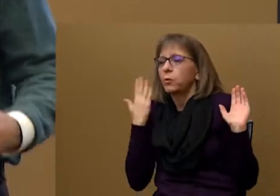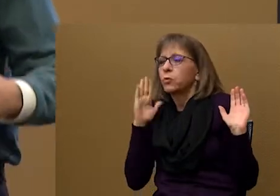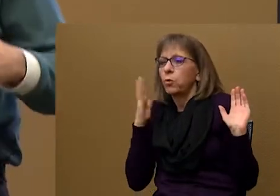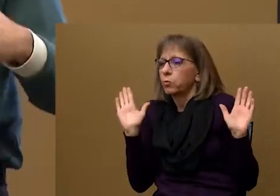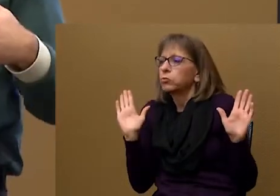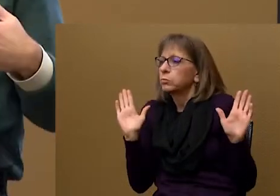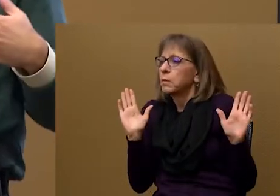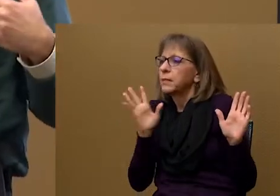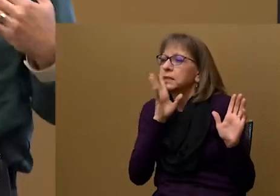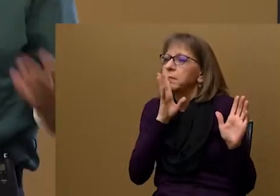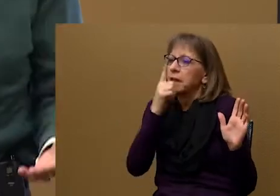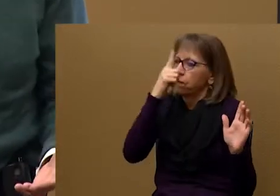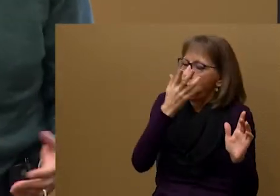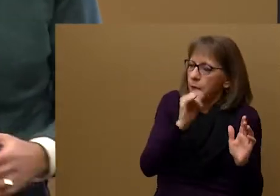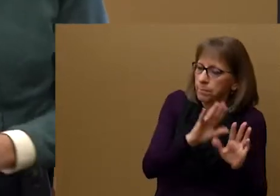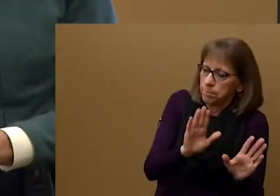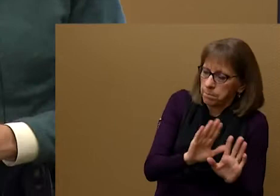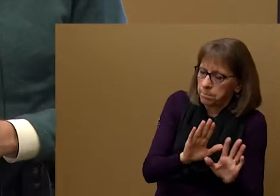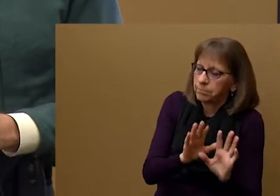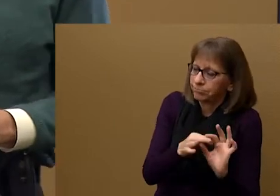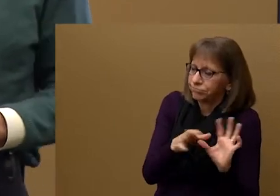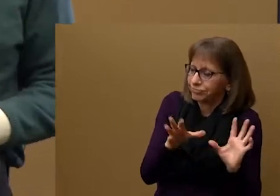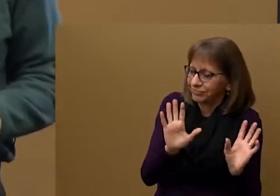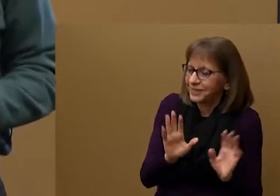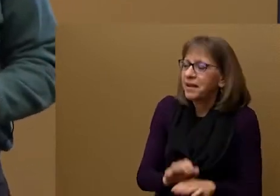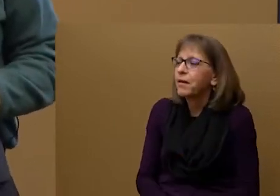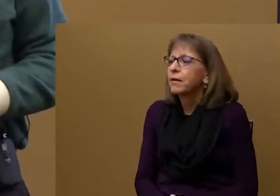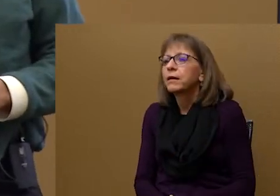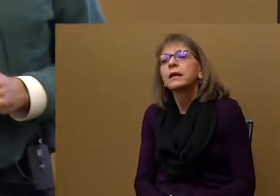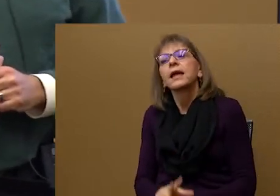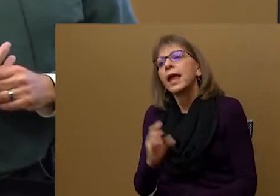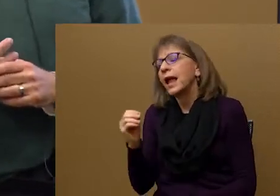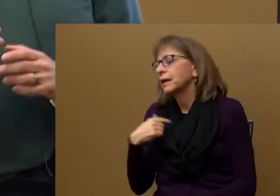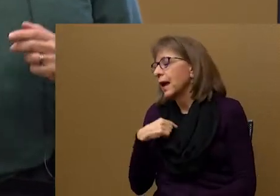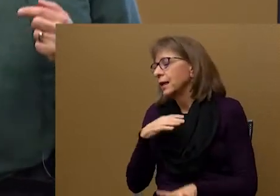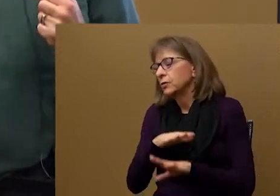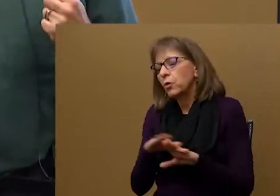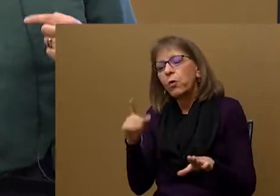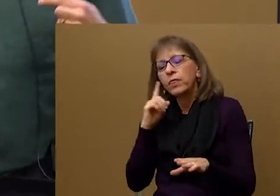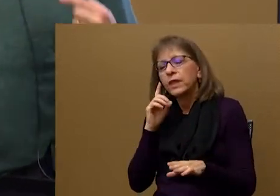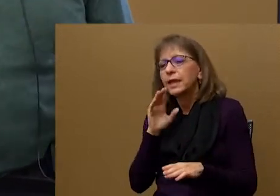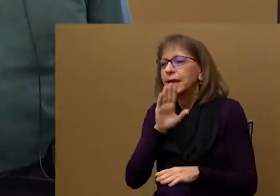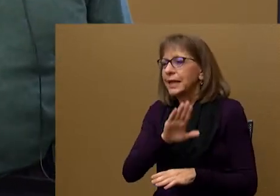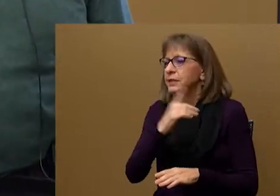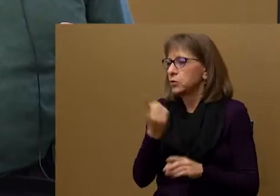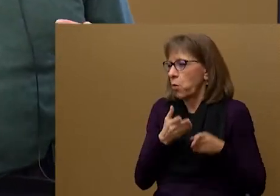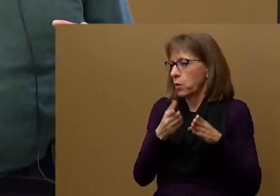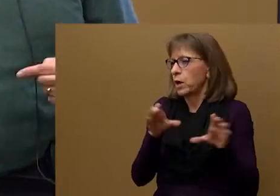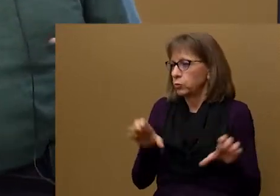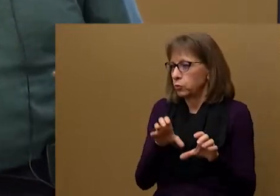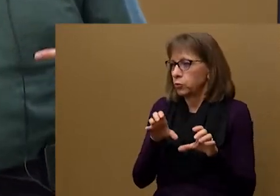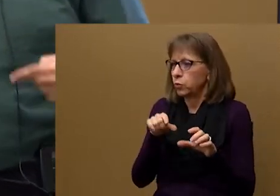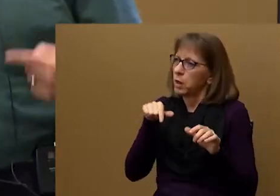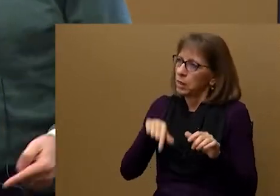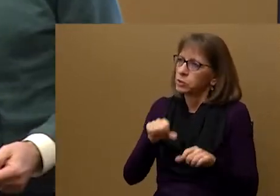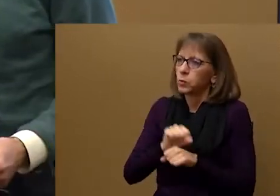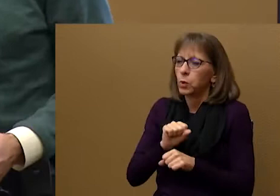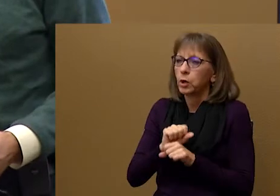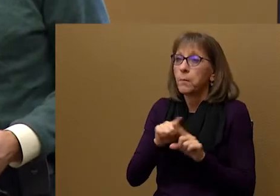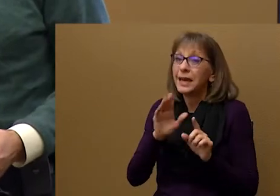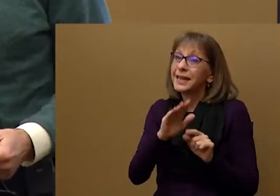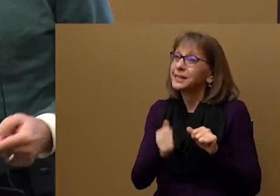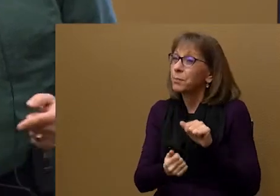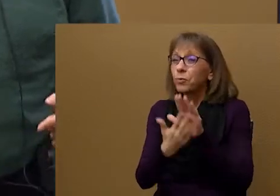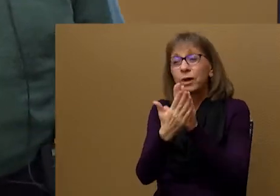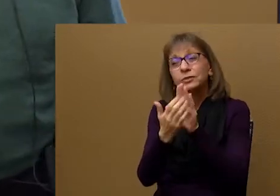certification. I'm not speaking for him. So, and I don't think his is the only way to do